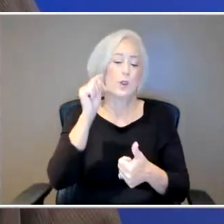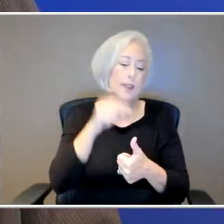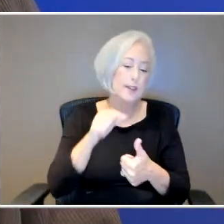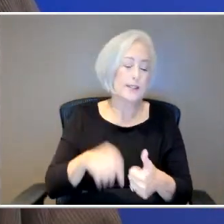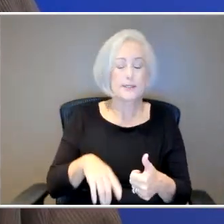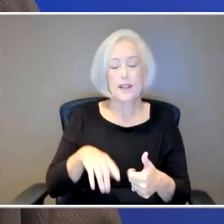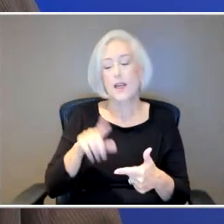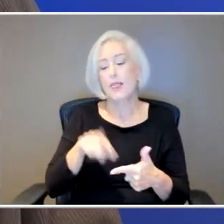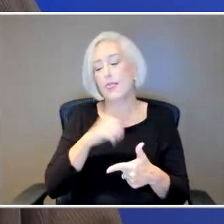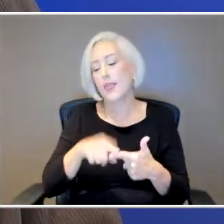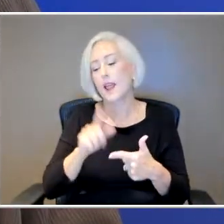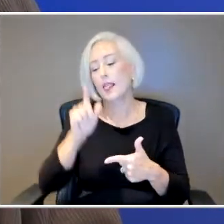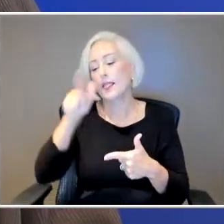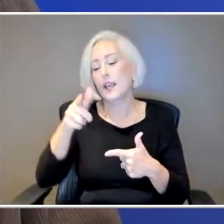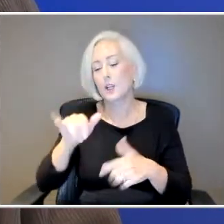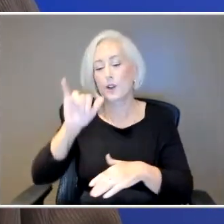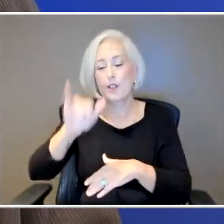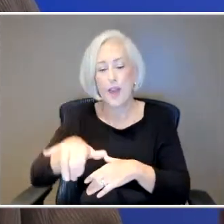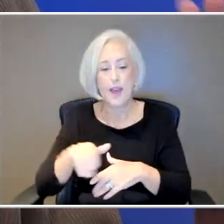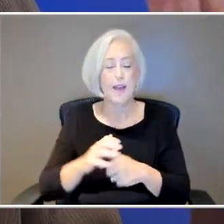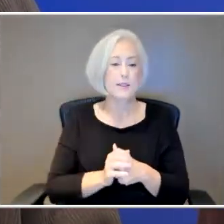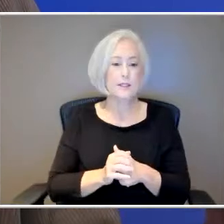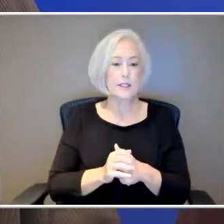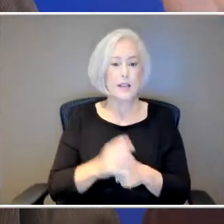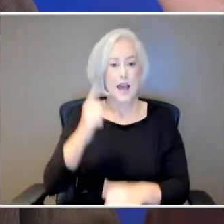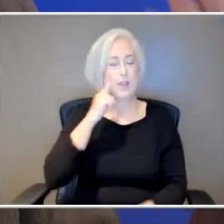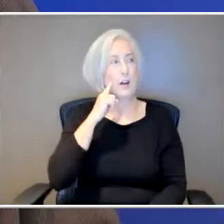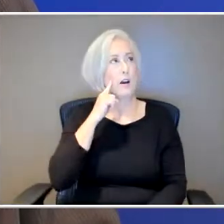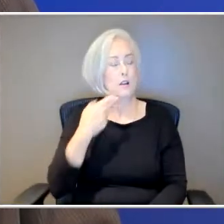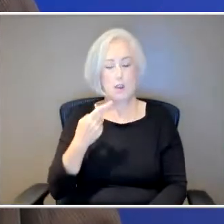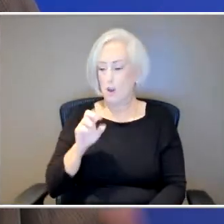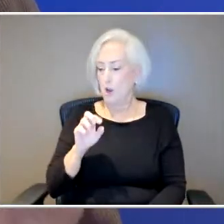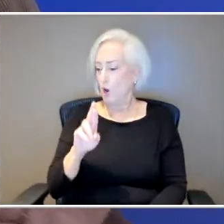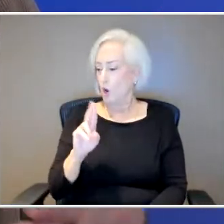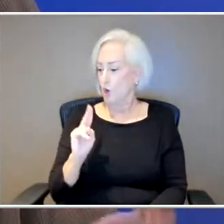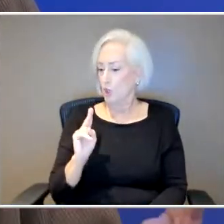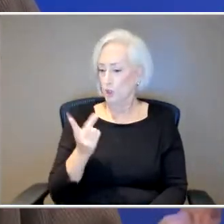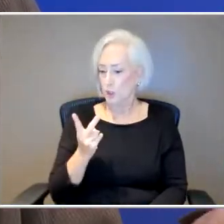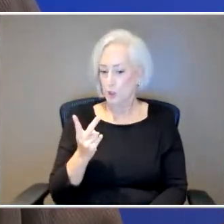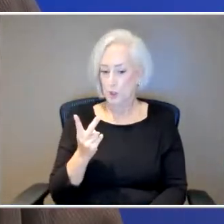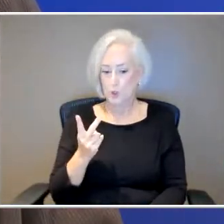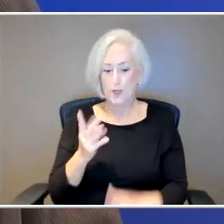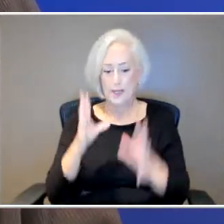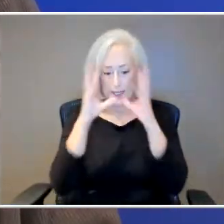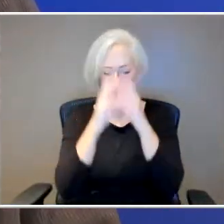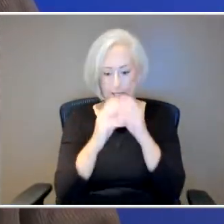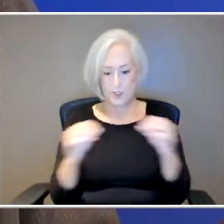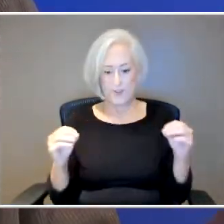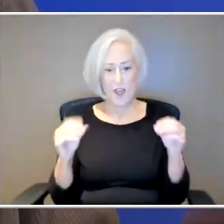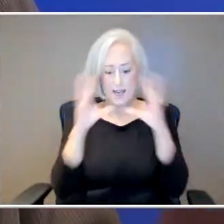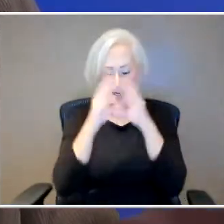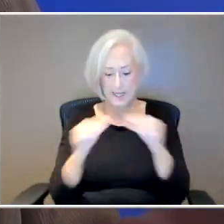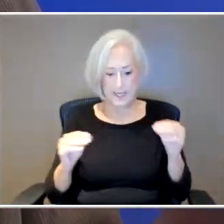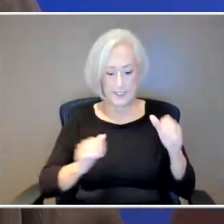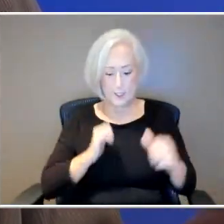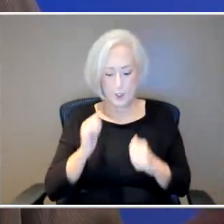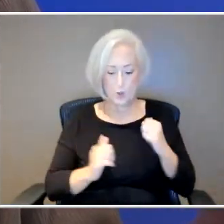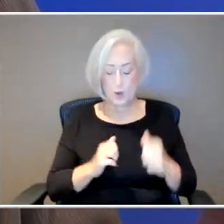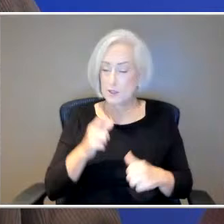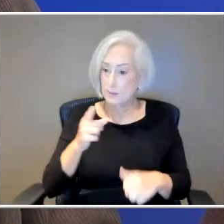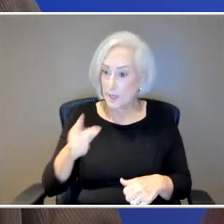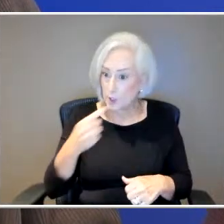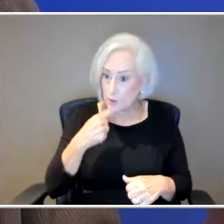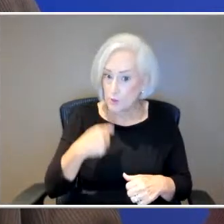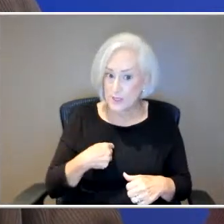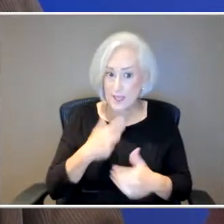And I'm thinking, I've got the HER2, and it's supposedly dividing, and it's aggressive, and you're telling me it's going to be, 3 weeks